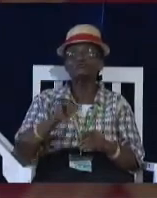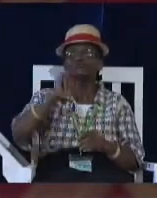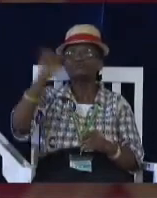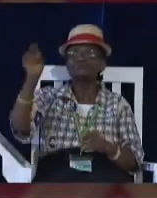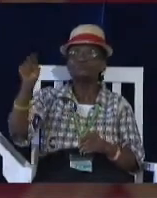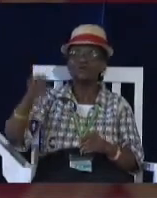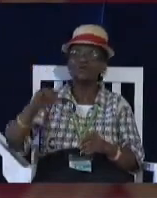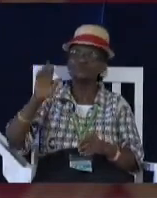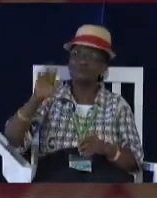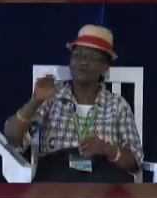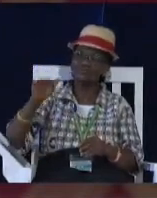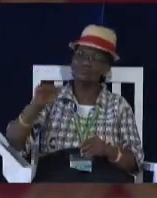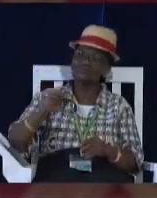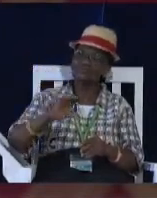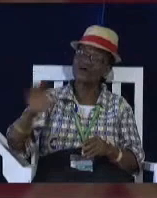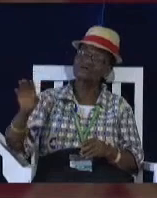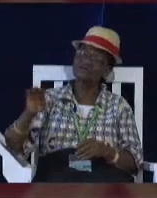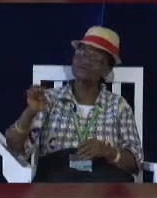he says,